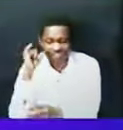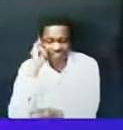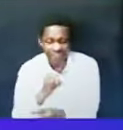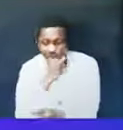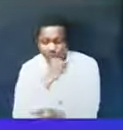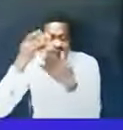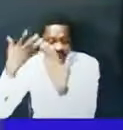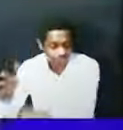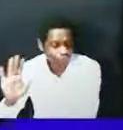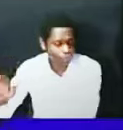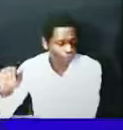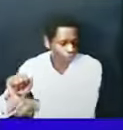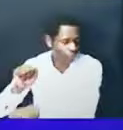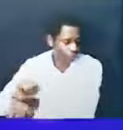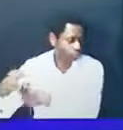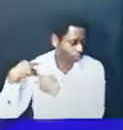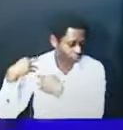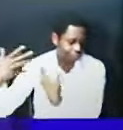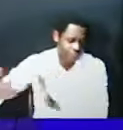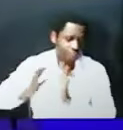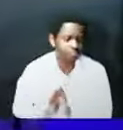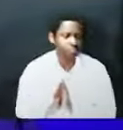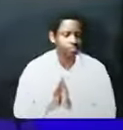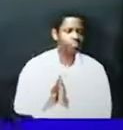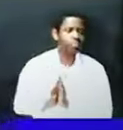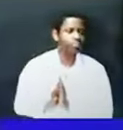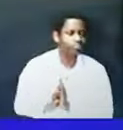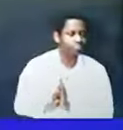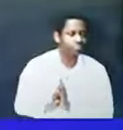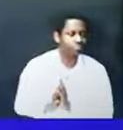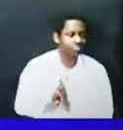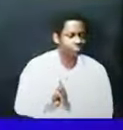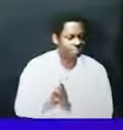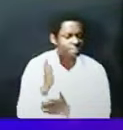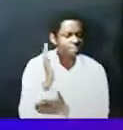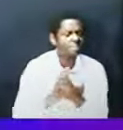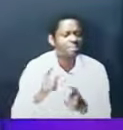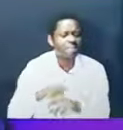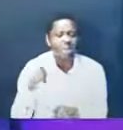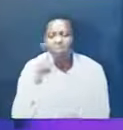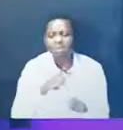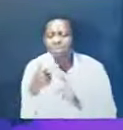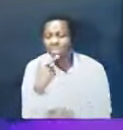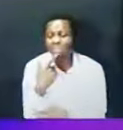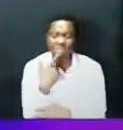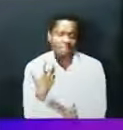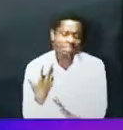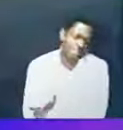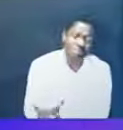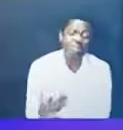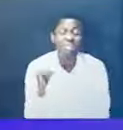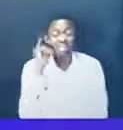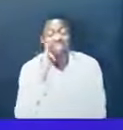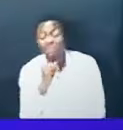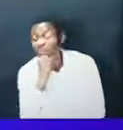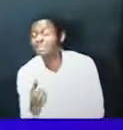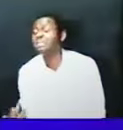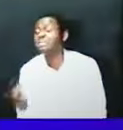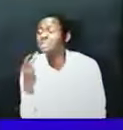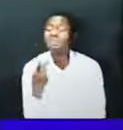You see, sometimes people say that Israel disappointed God. That is why God set Israel aside and